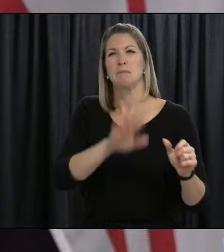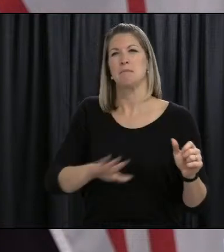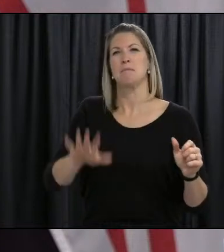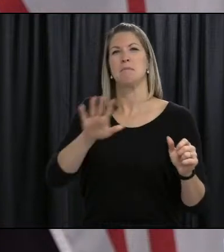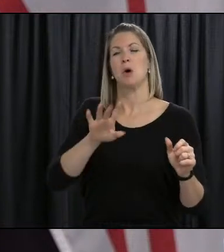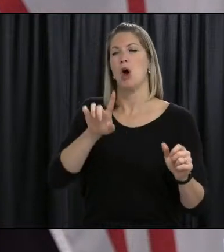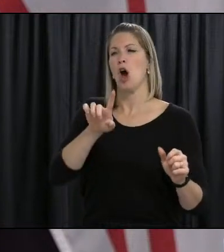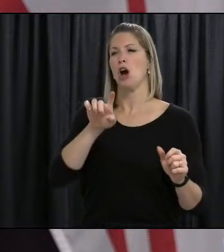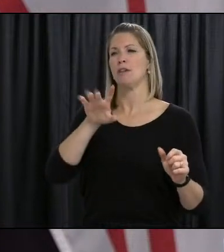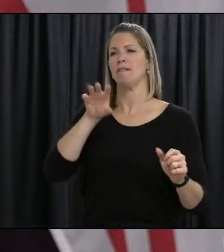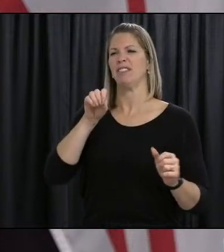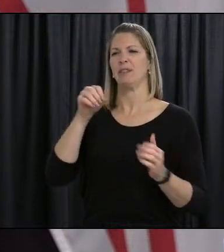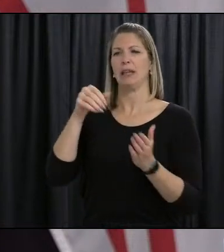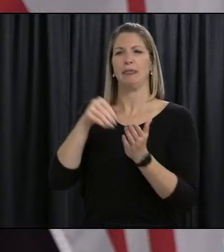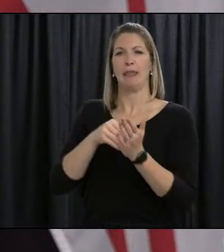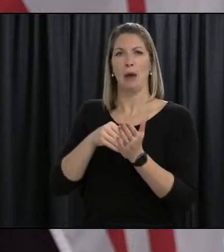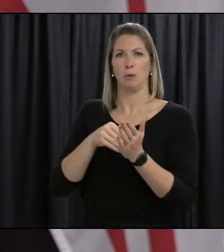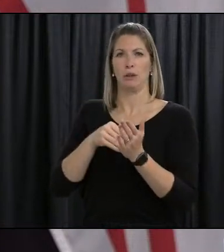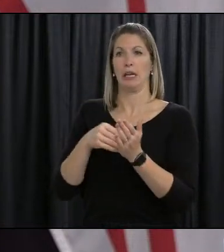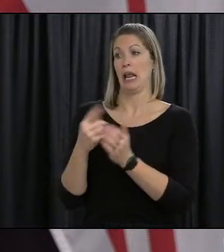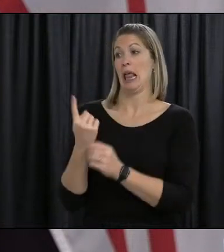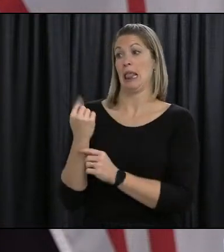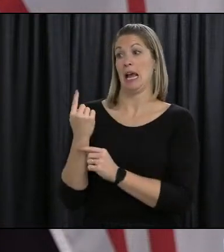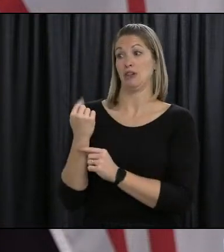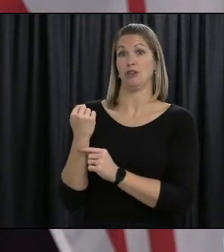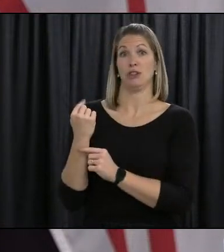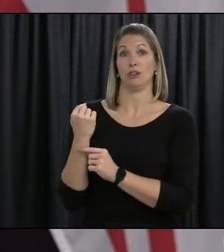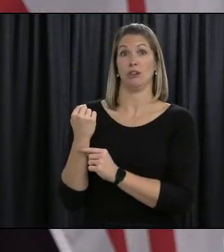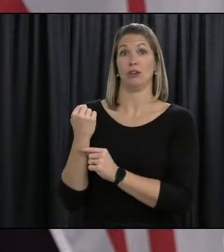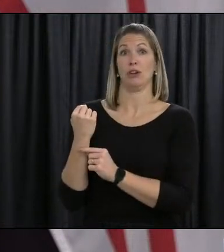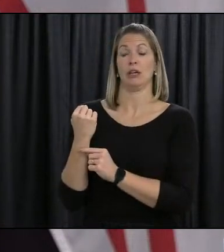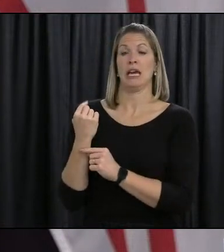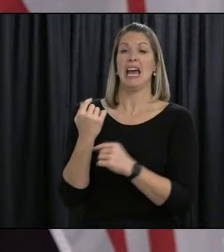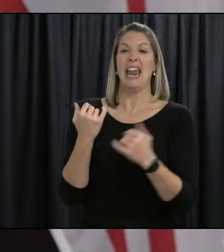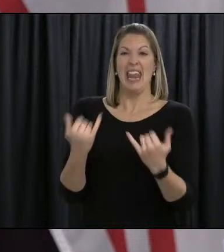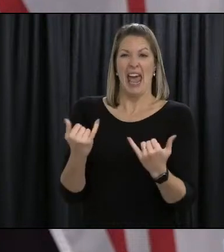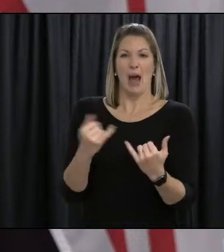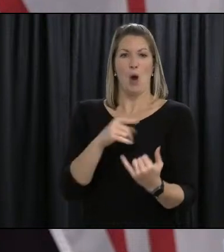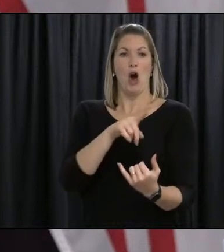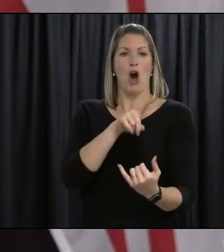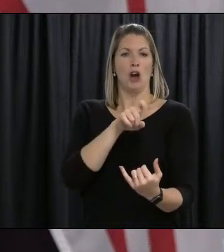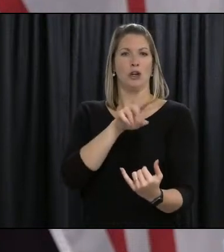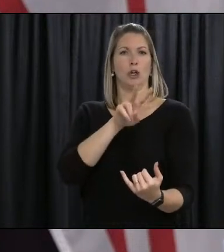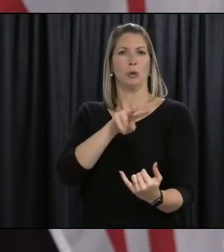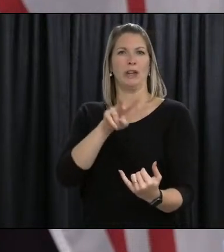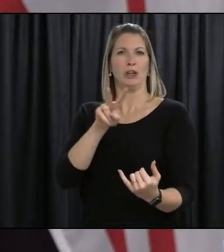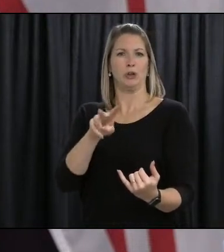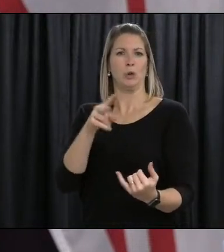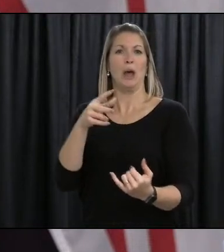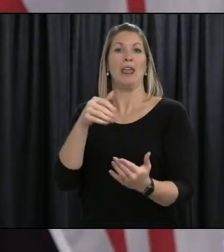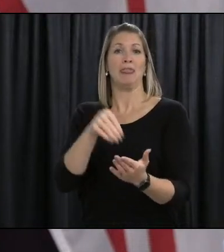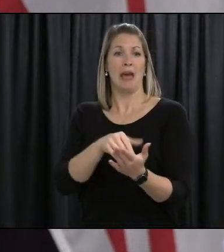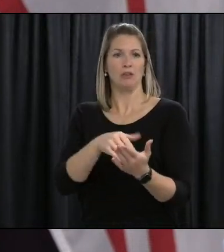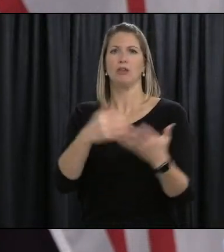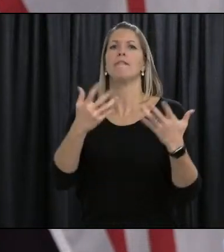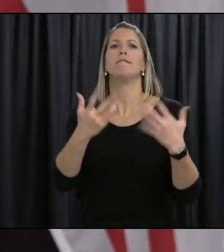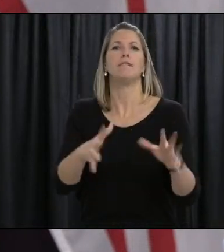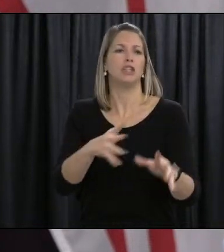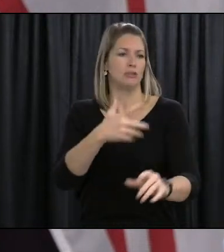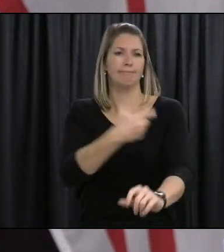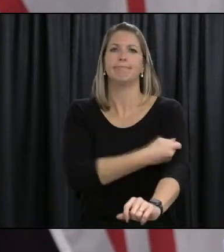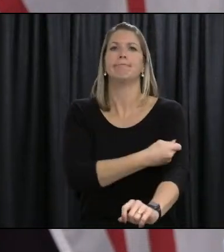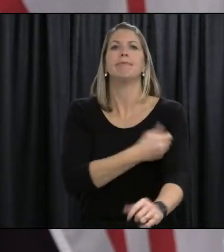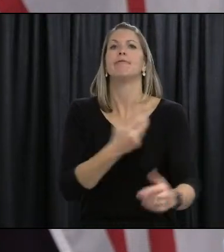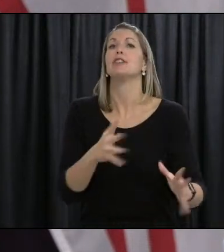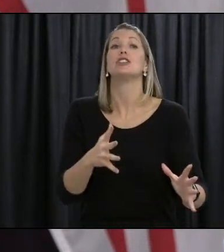flu vaccinations last year, and we already have 122,000 either booked or delivered this year. So again, well done.